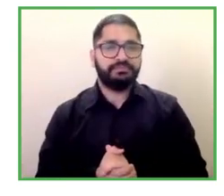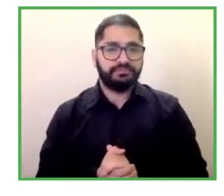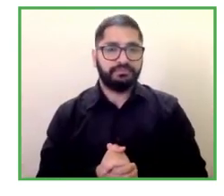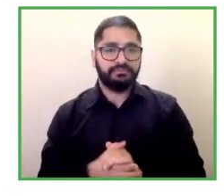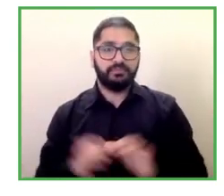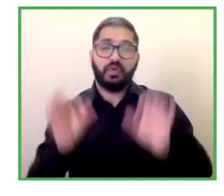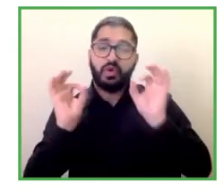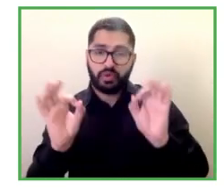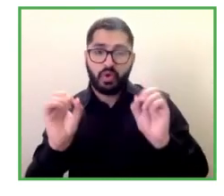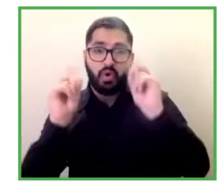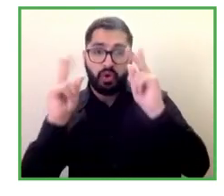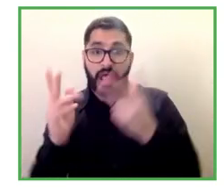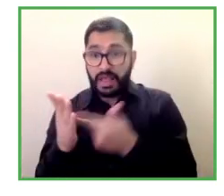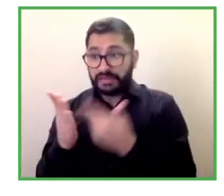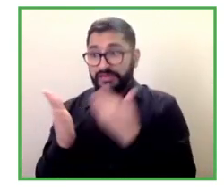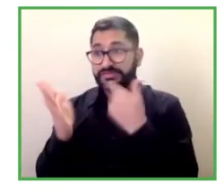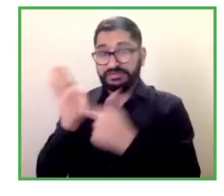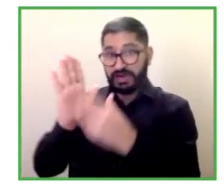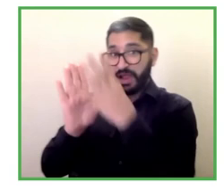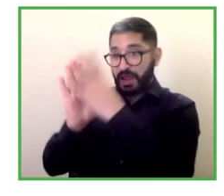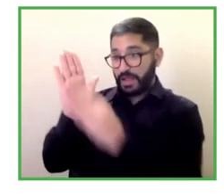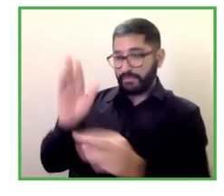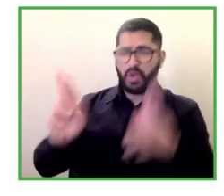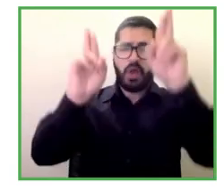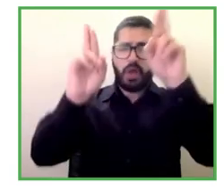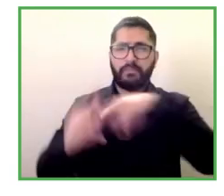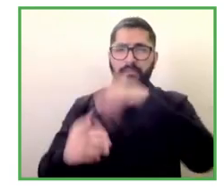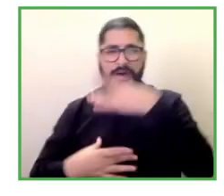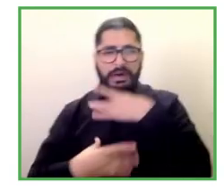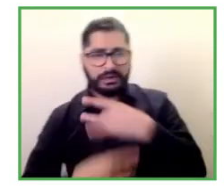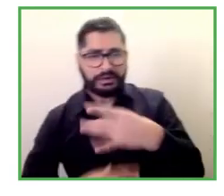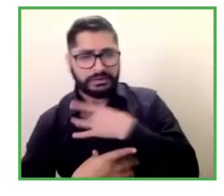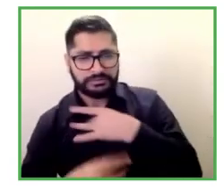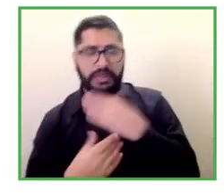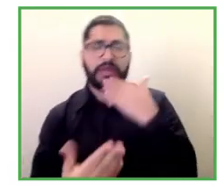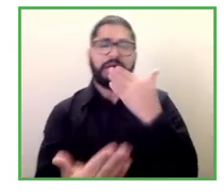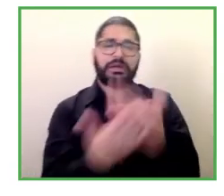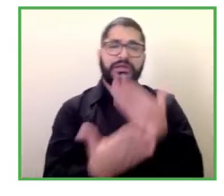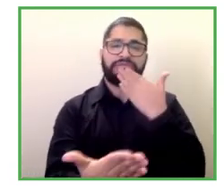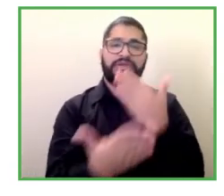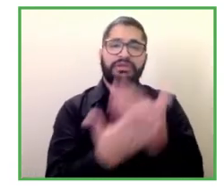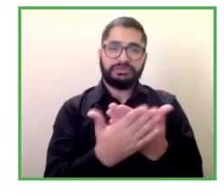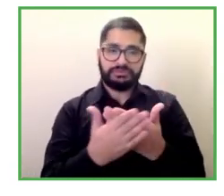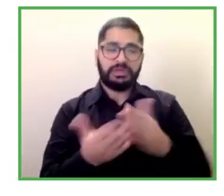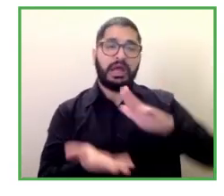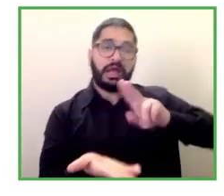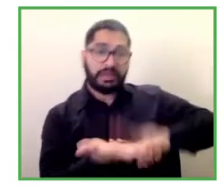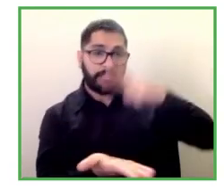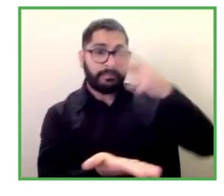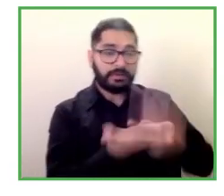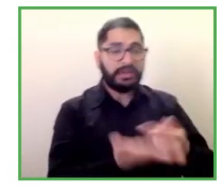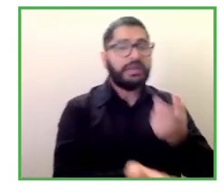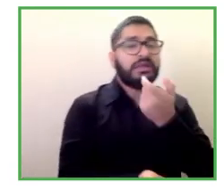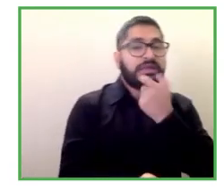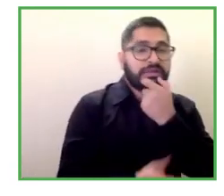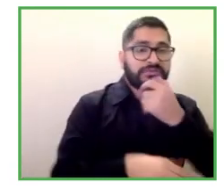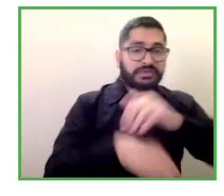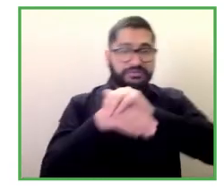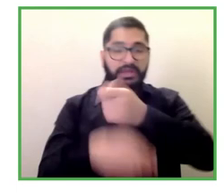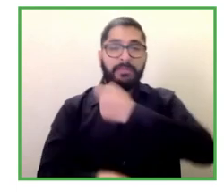clear and right policy. I would also like to thank our interpreters English, and Spanish, and sign